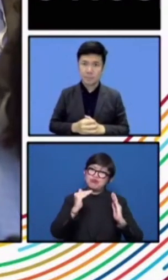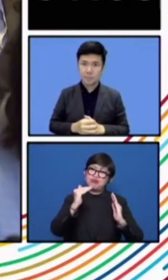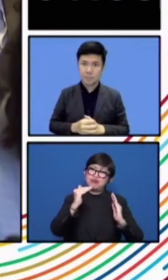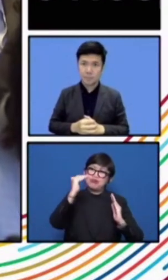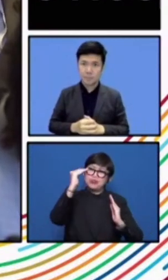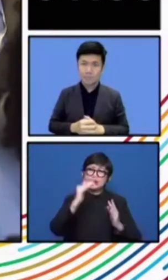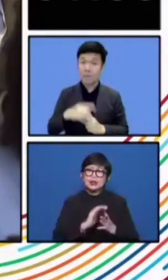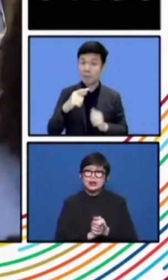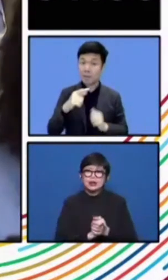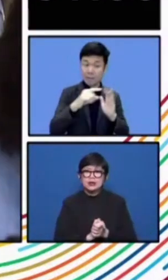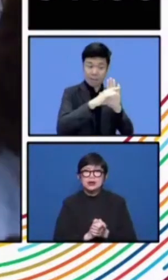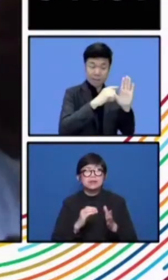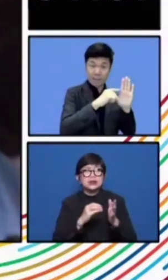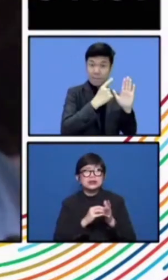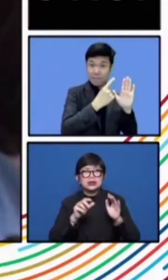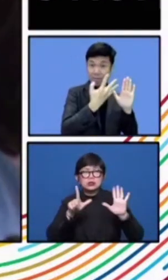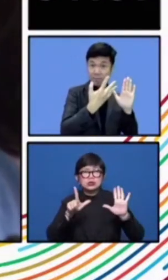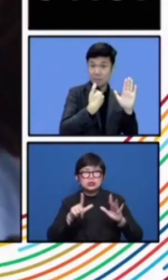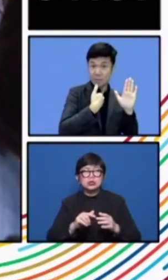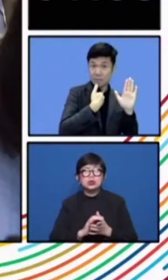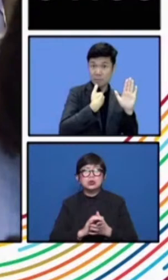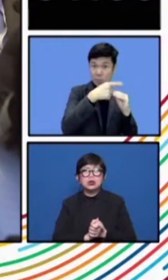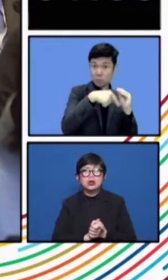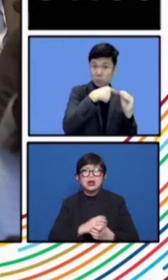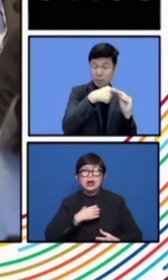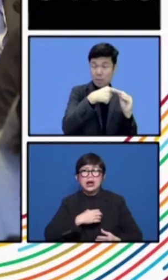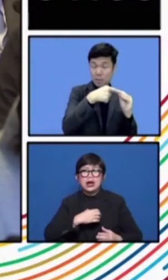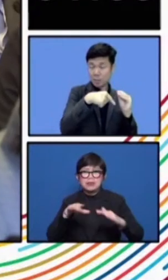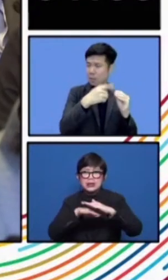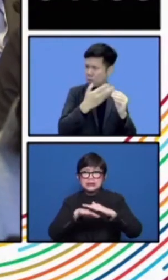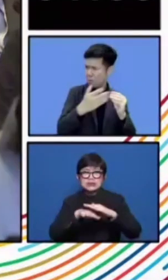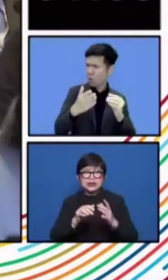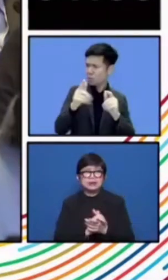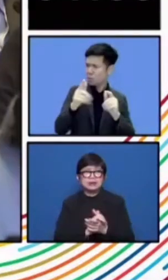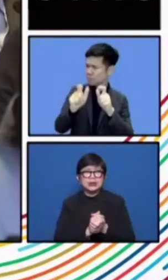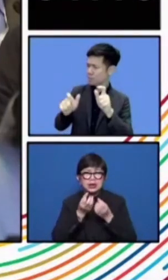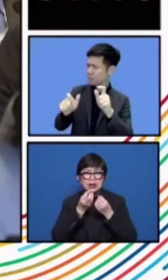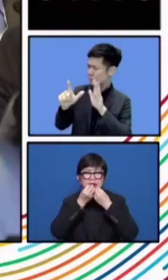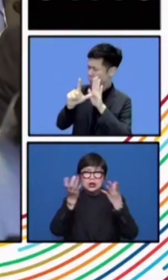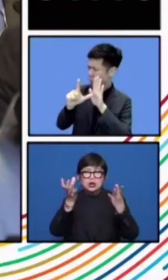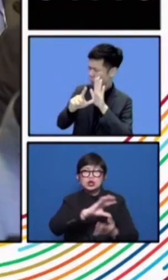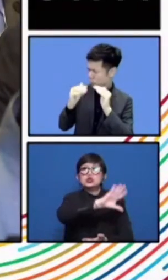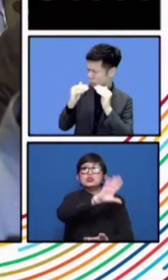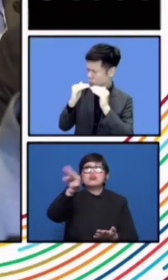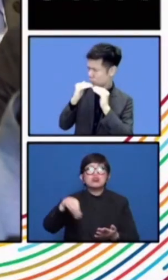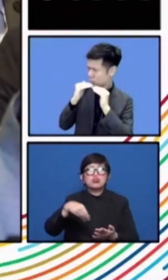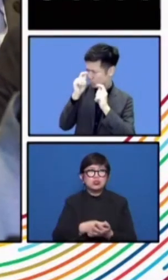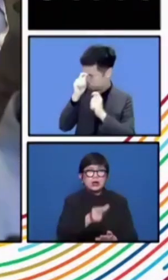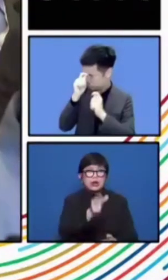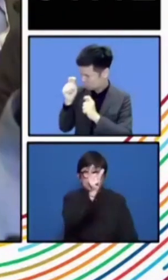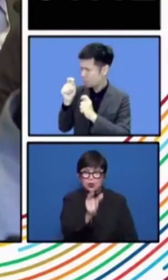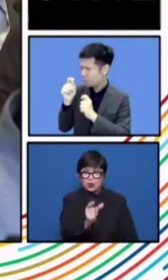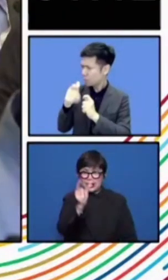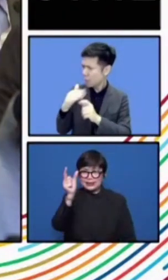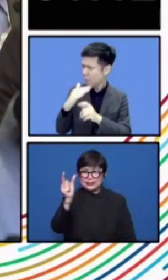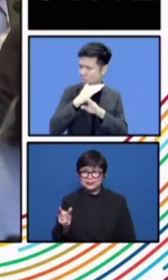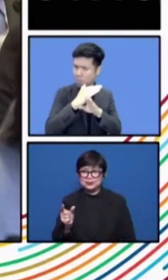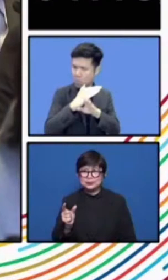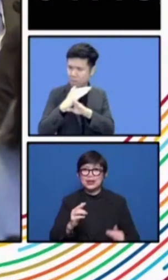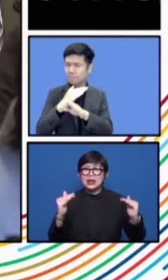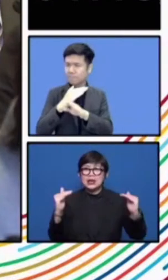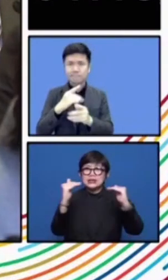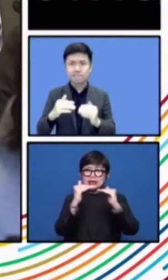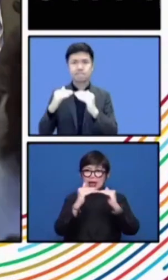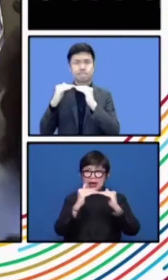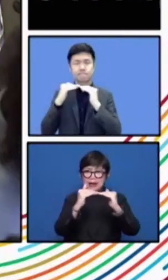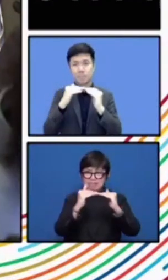that all persons are equal before the law and are entitled to equal and effective protection of the law and shall not be